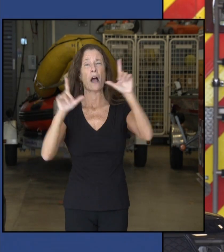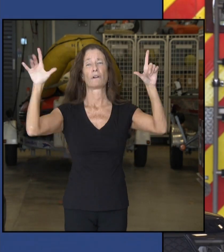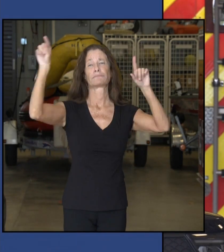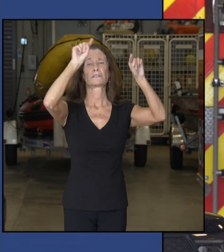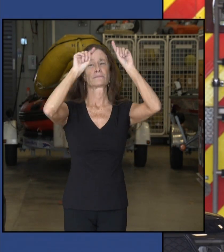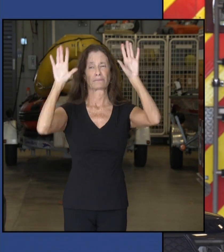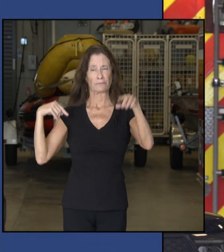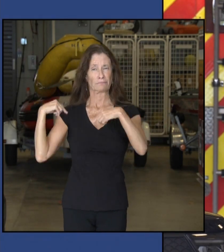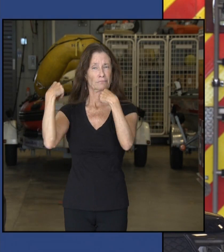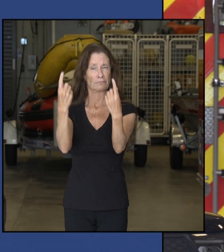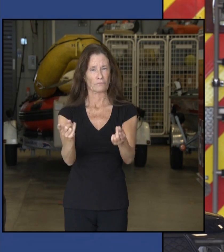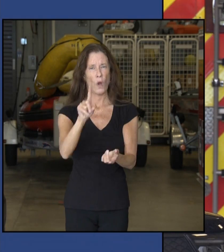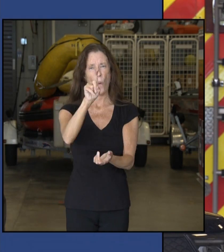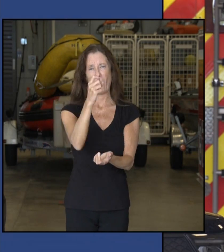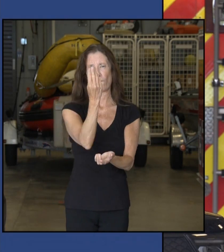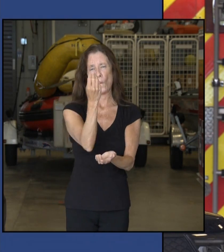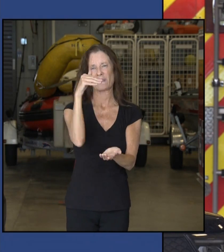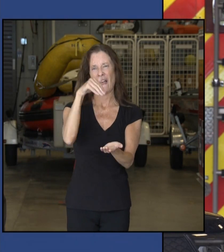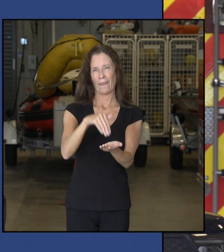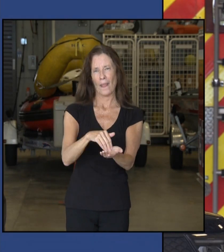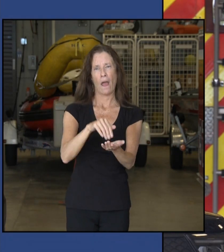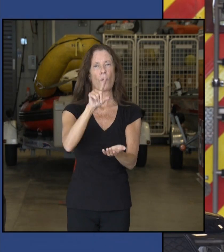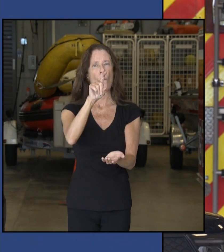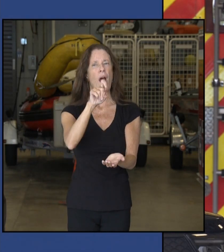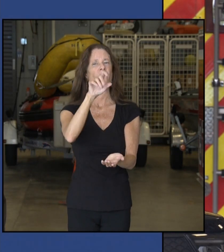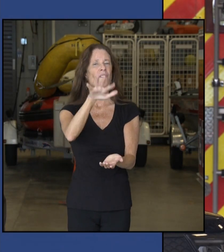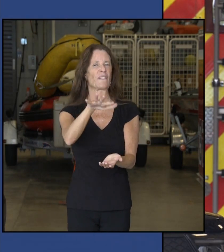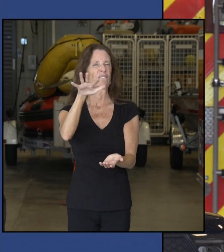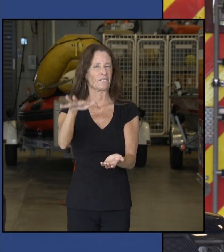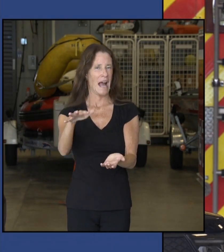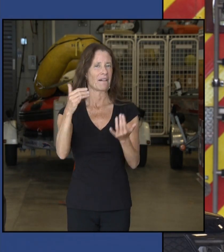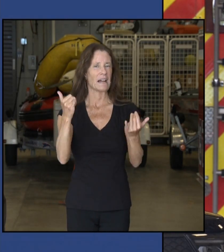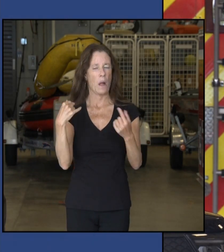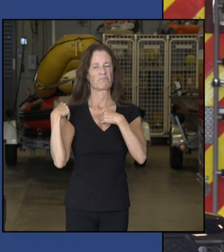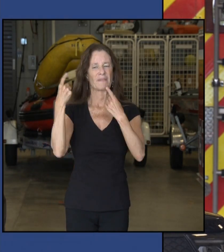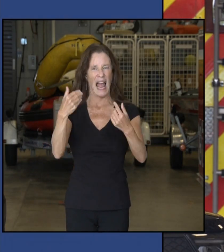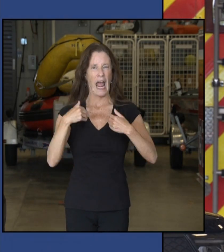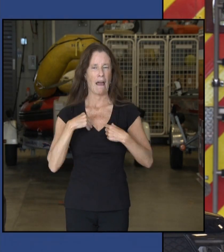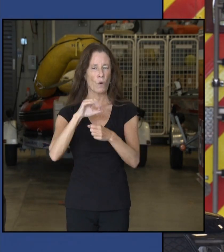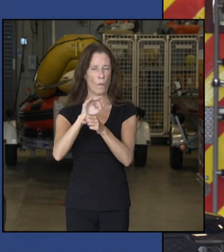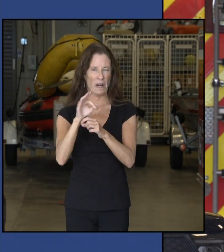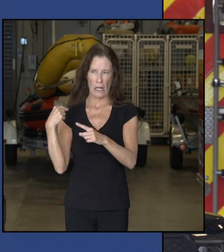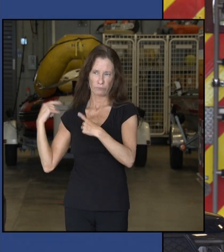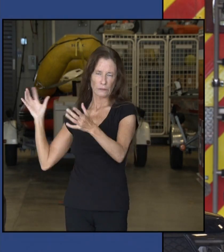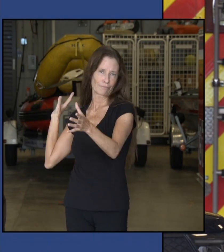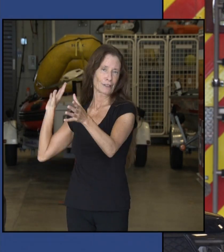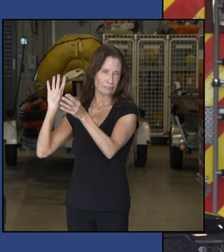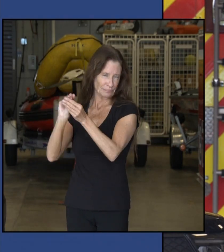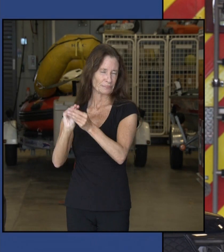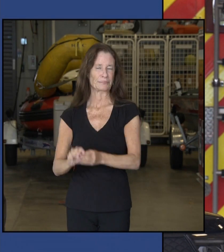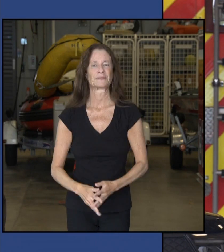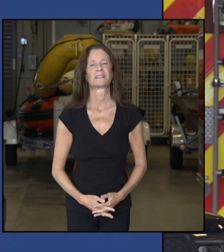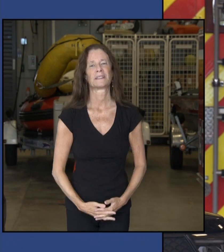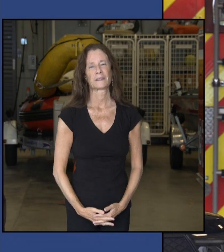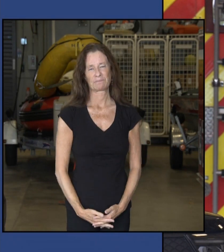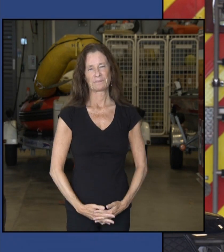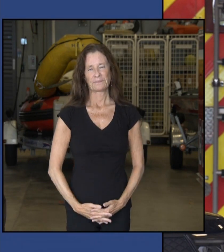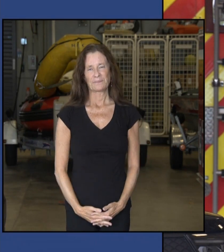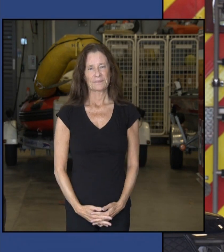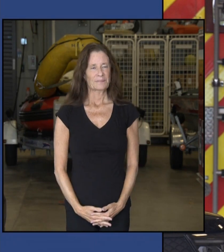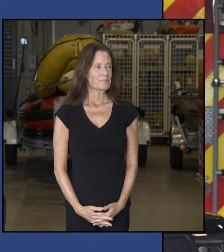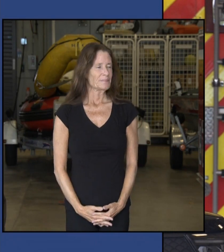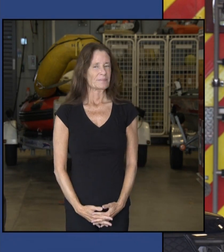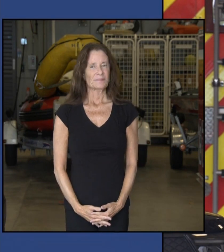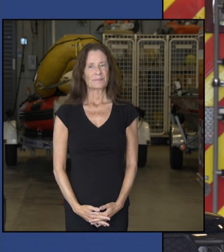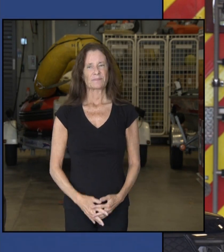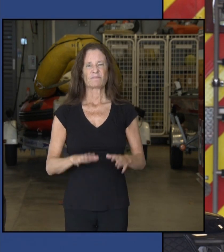114,155 Pennsylvanians who have tested positive for COVID-19 in all 67 counties. Tragically, we've